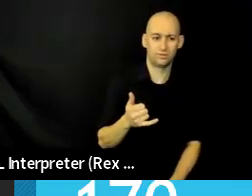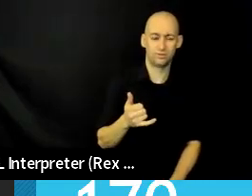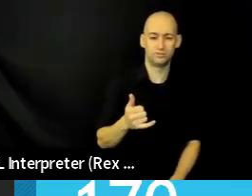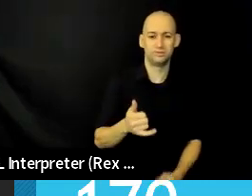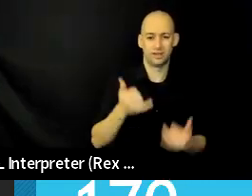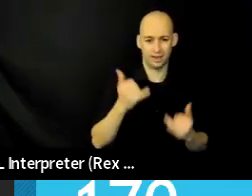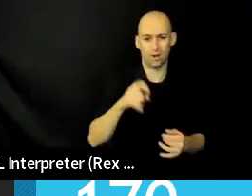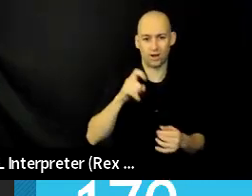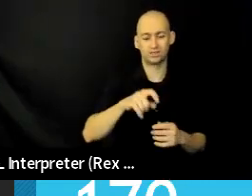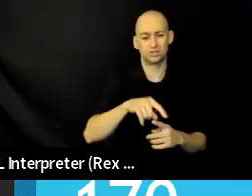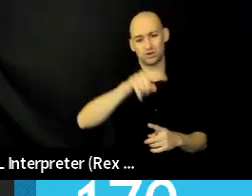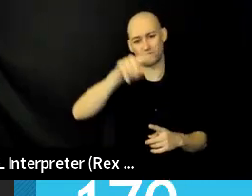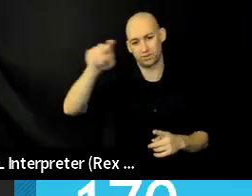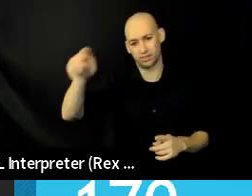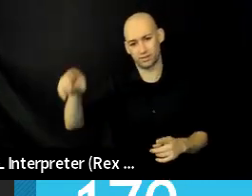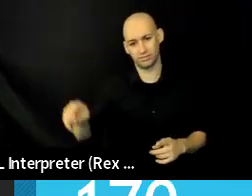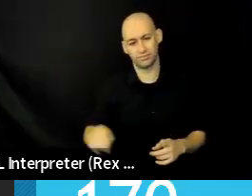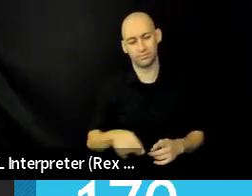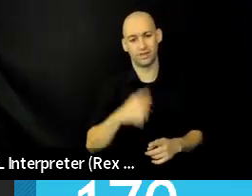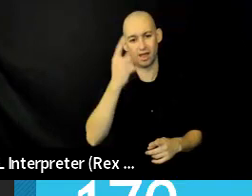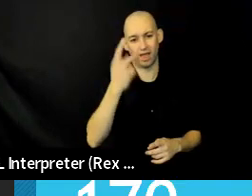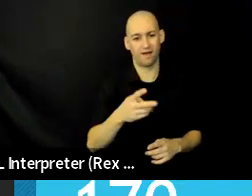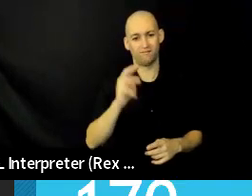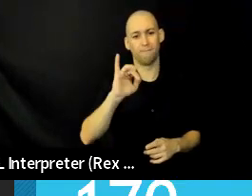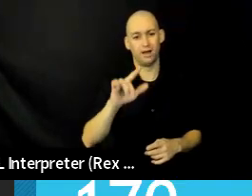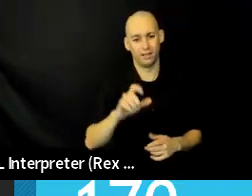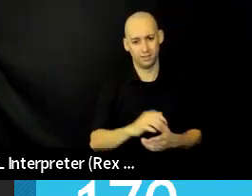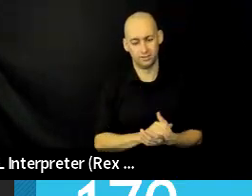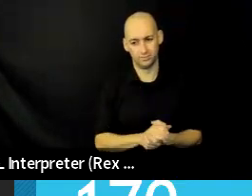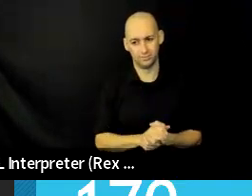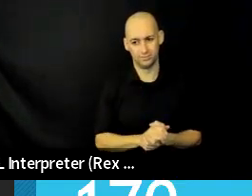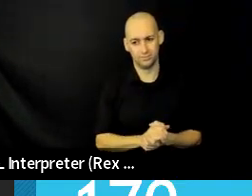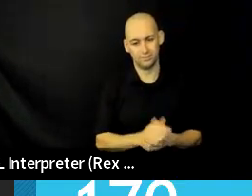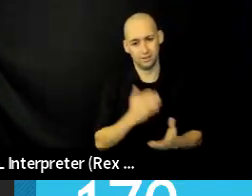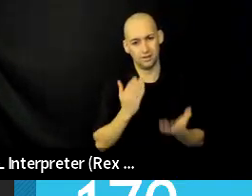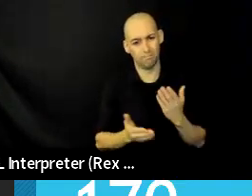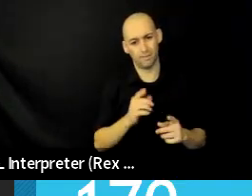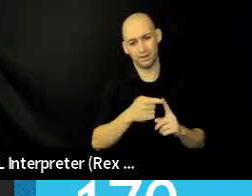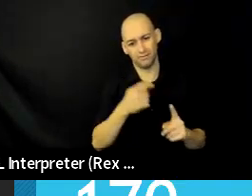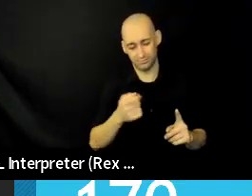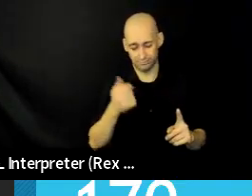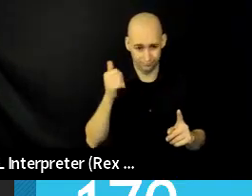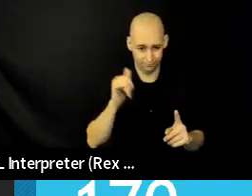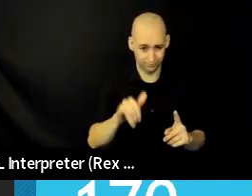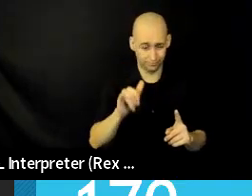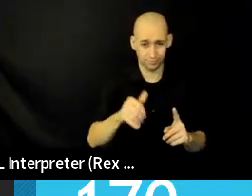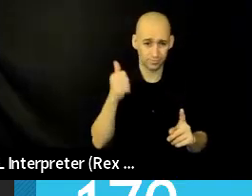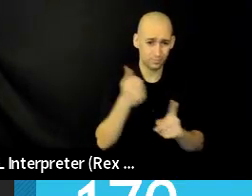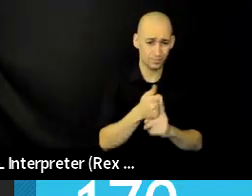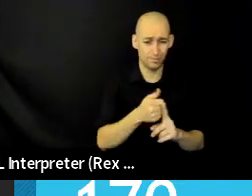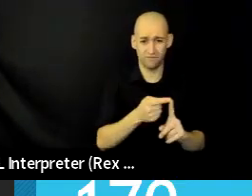to travel another half mile. There might be some impacts from that as well.